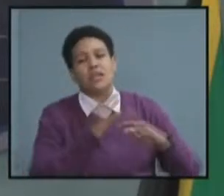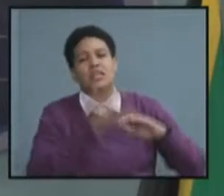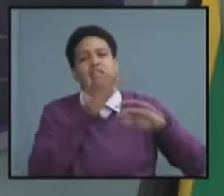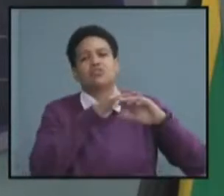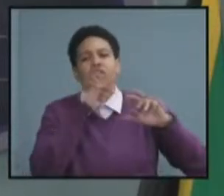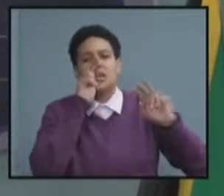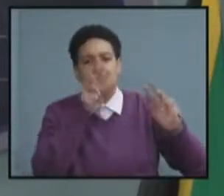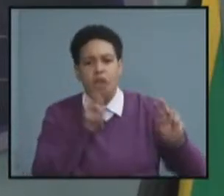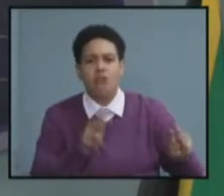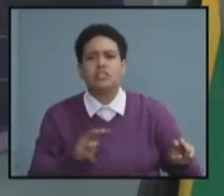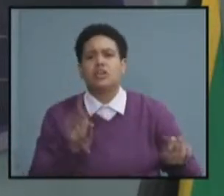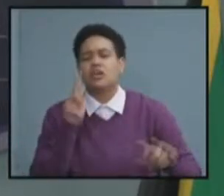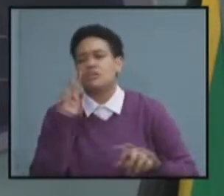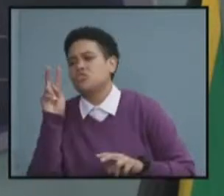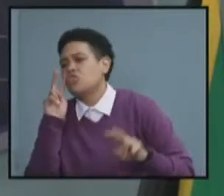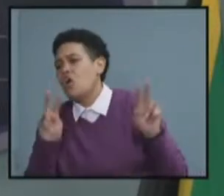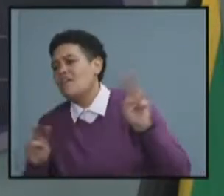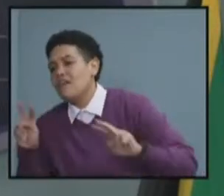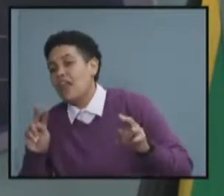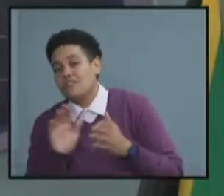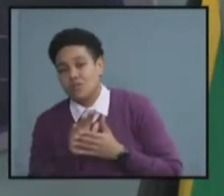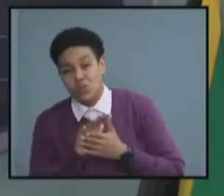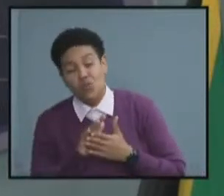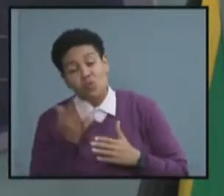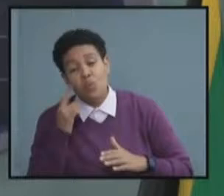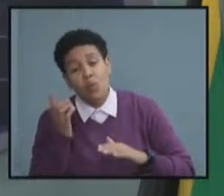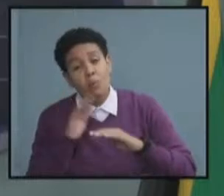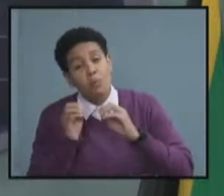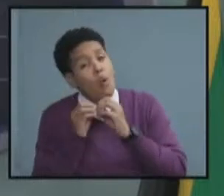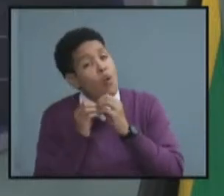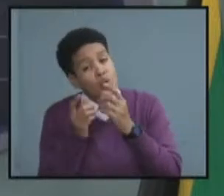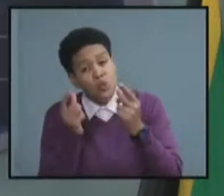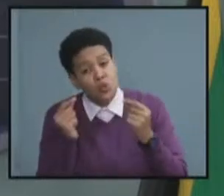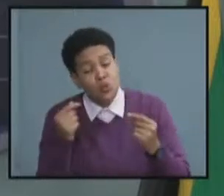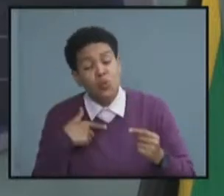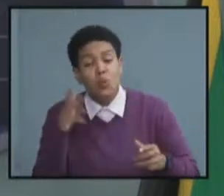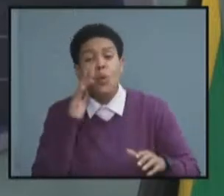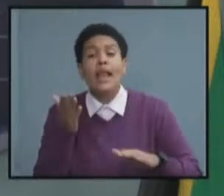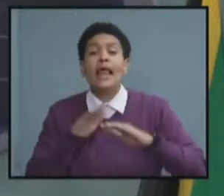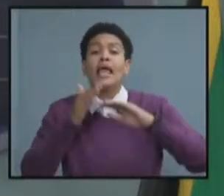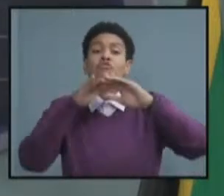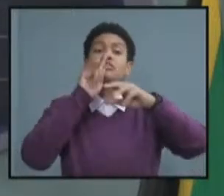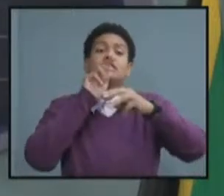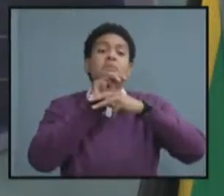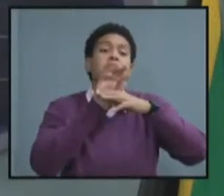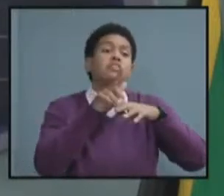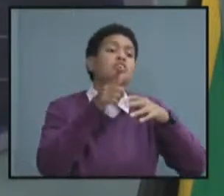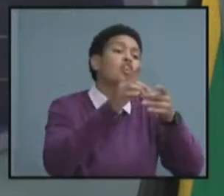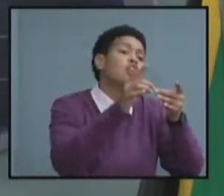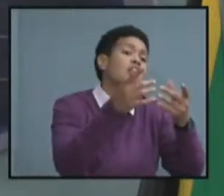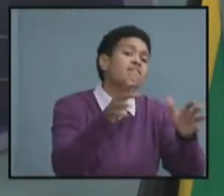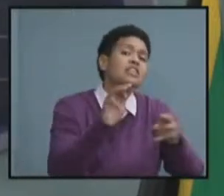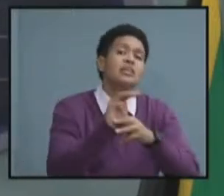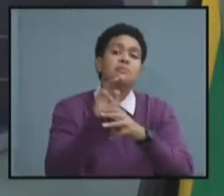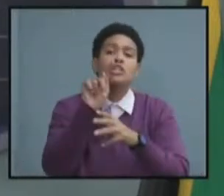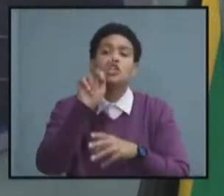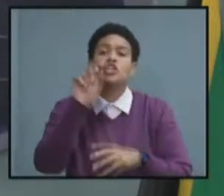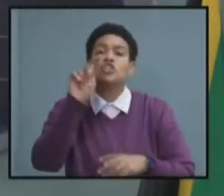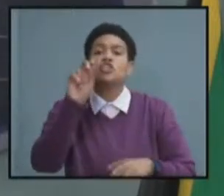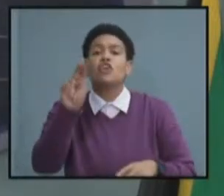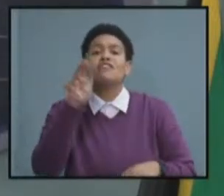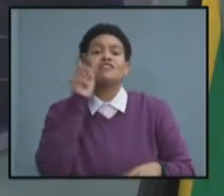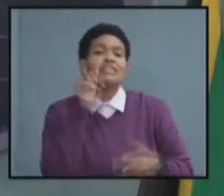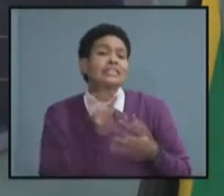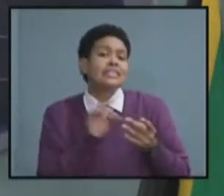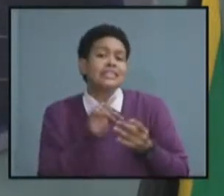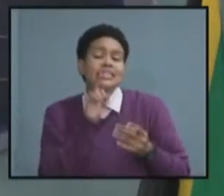and surveillance of schools. What I can tell you is that we will be increasing, and Minister has spoken to it, Minister Tufton has spoken to it, that we'll